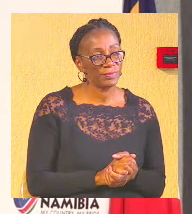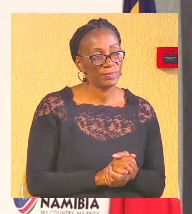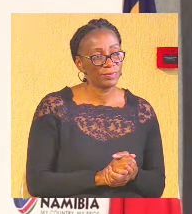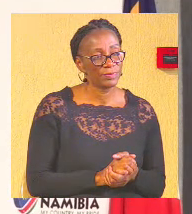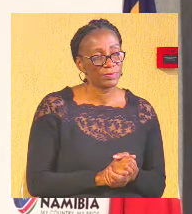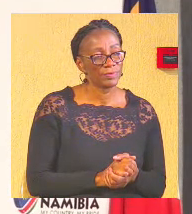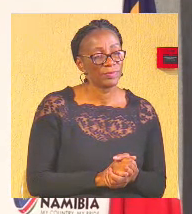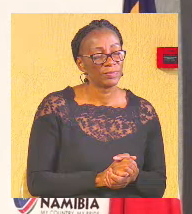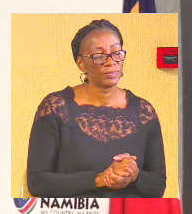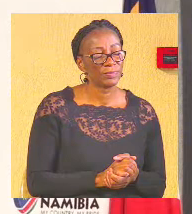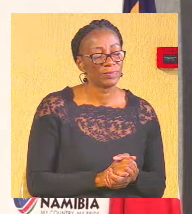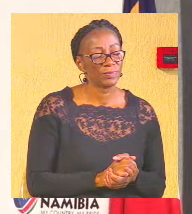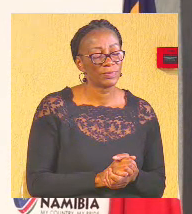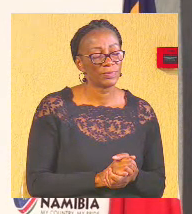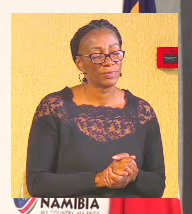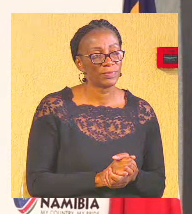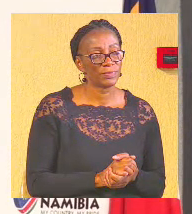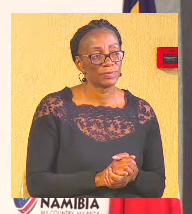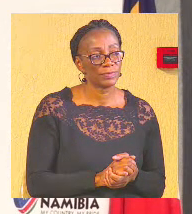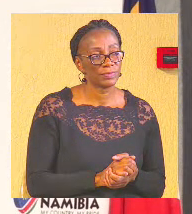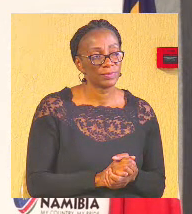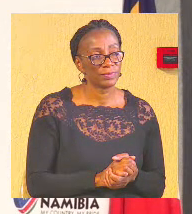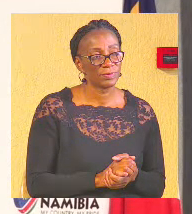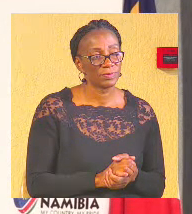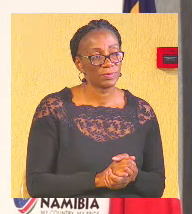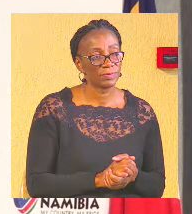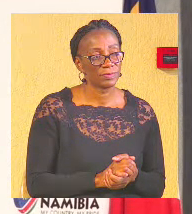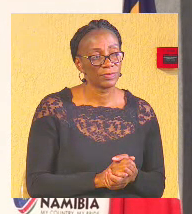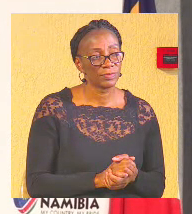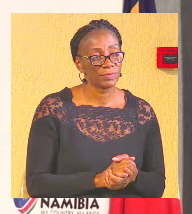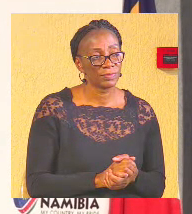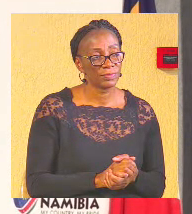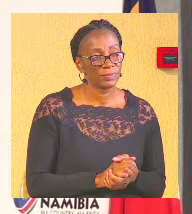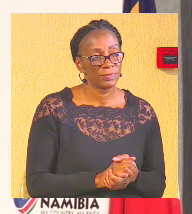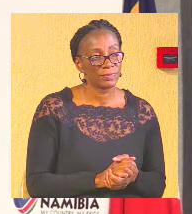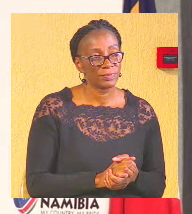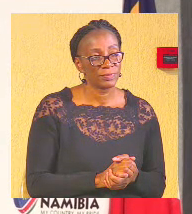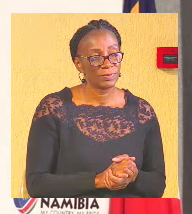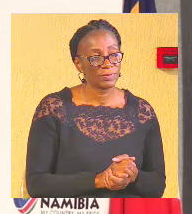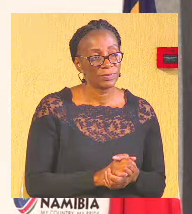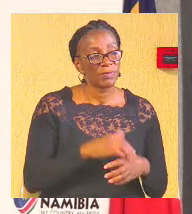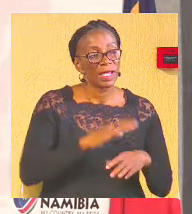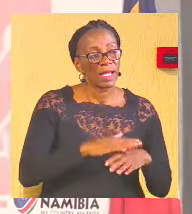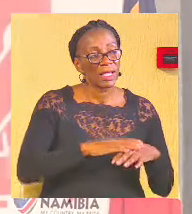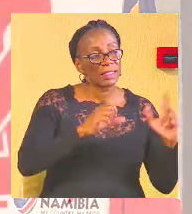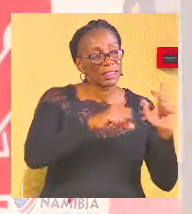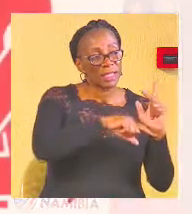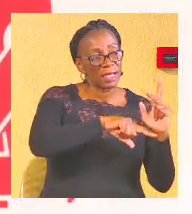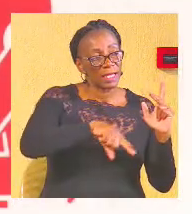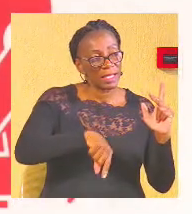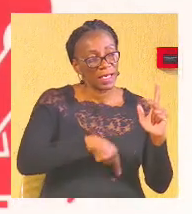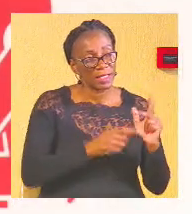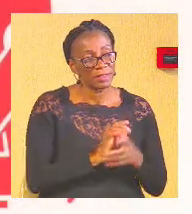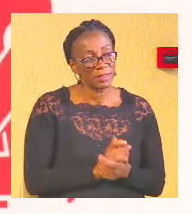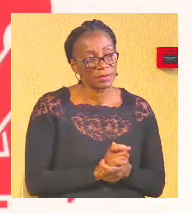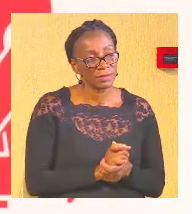think in terms of my final remark is that we as a nation need to adhere to the regulations